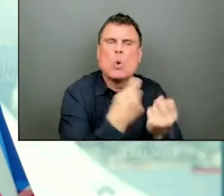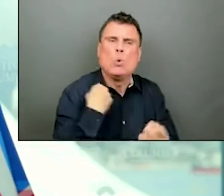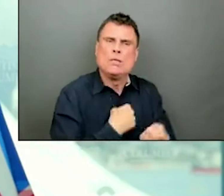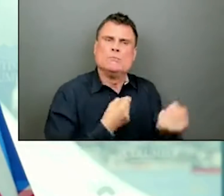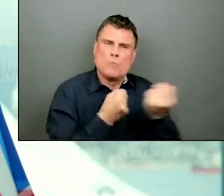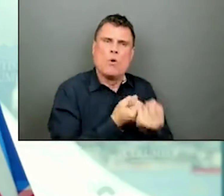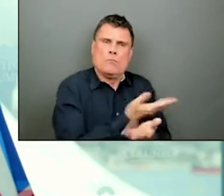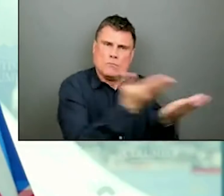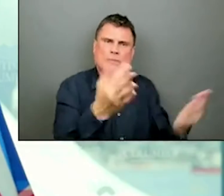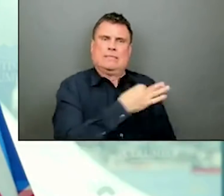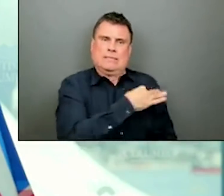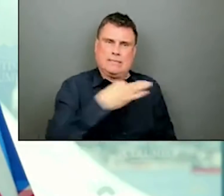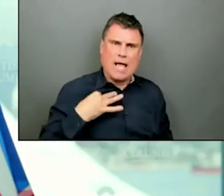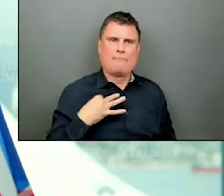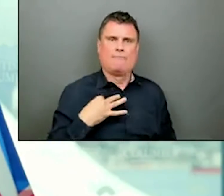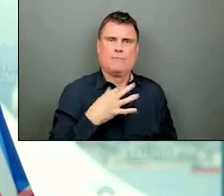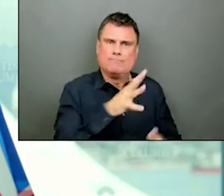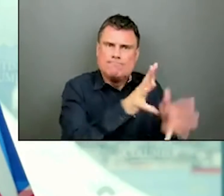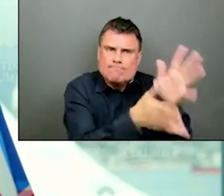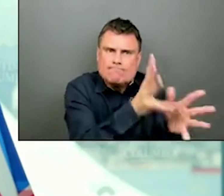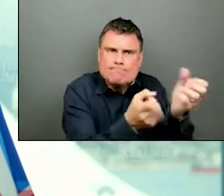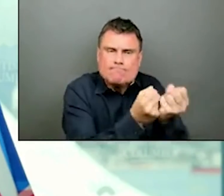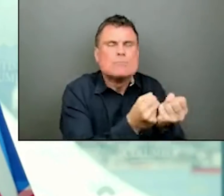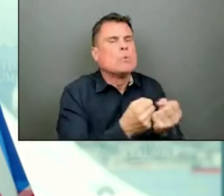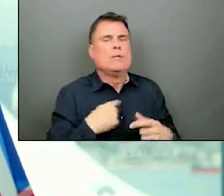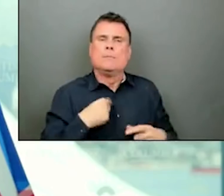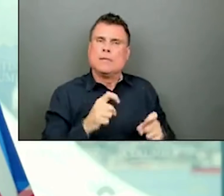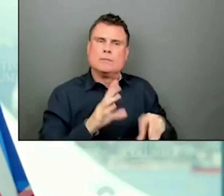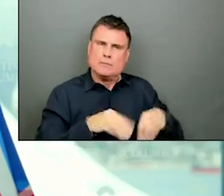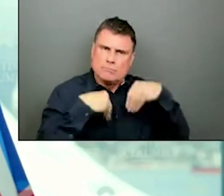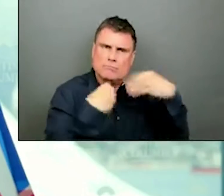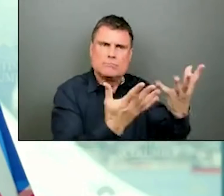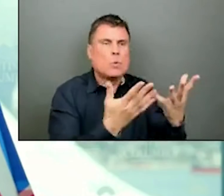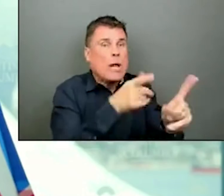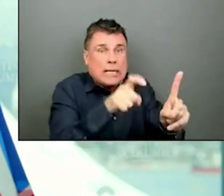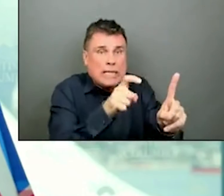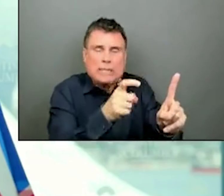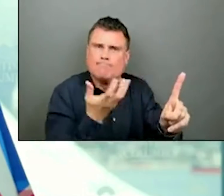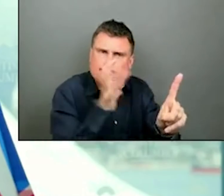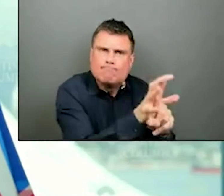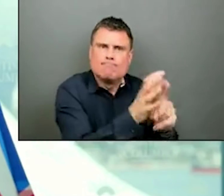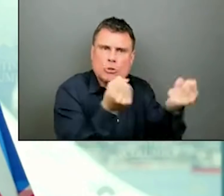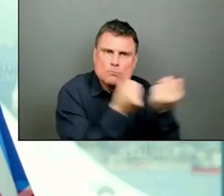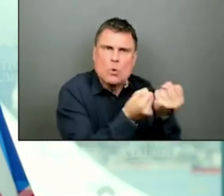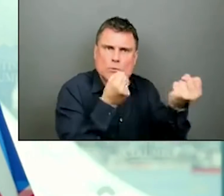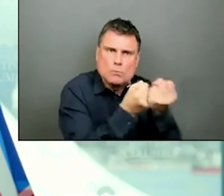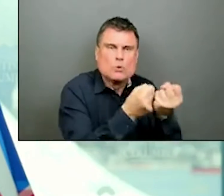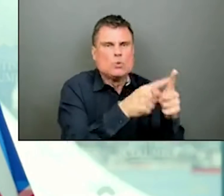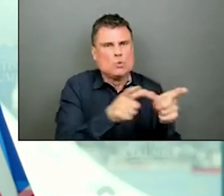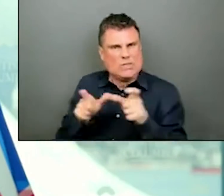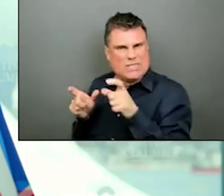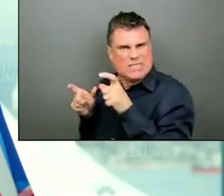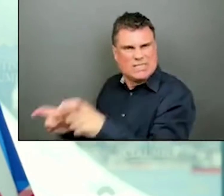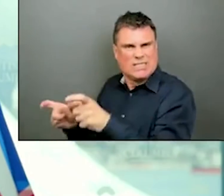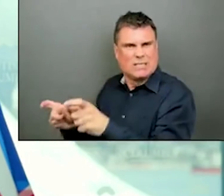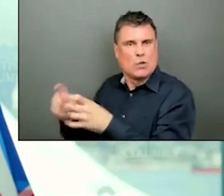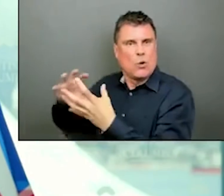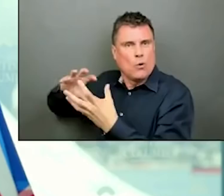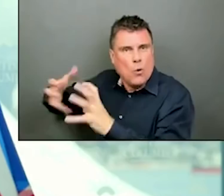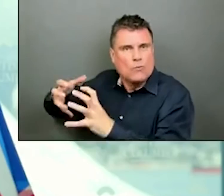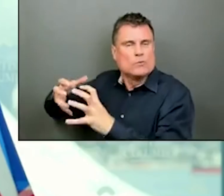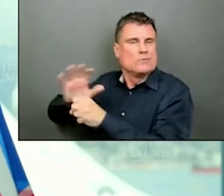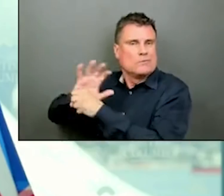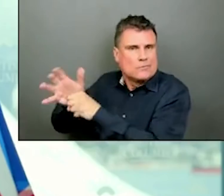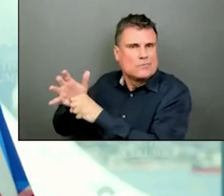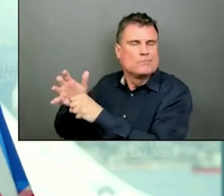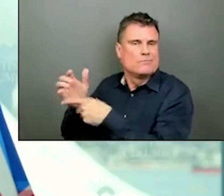what they need to deal with this very difficult and challenging moment in the pandemic. Some questions have been raised, and I just want